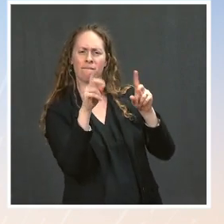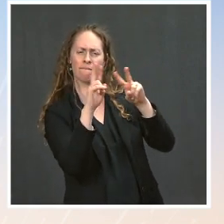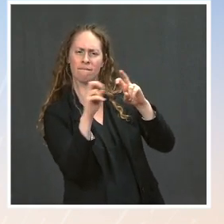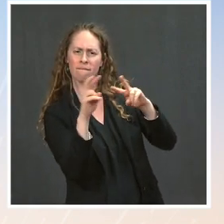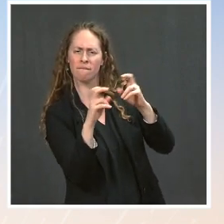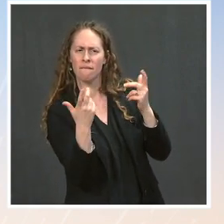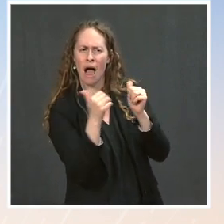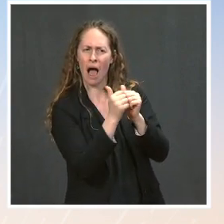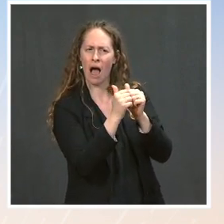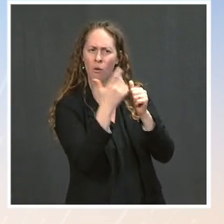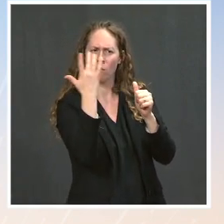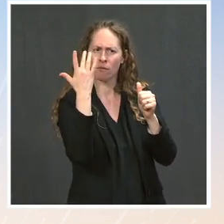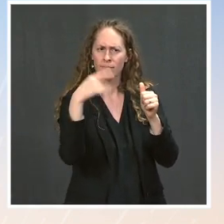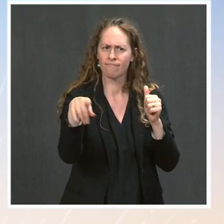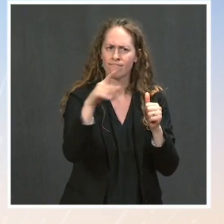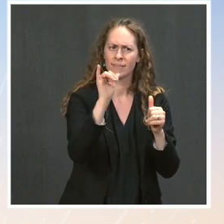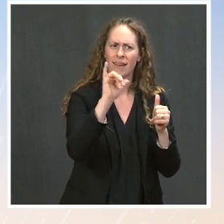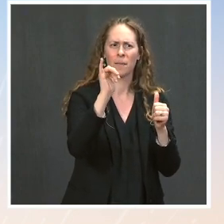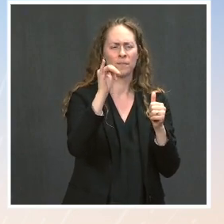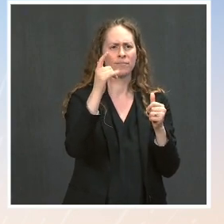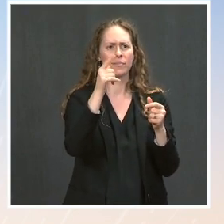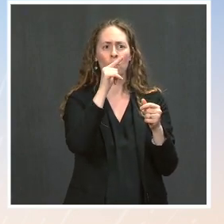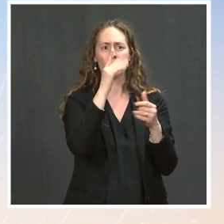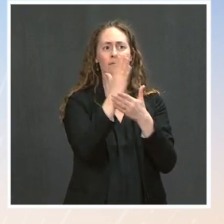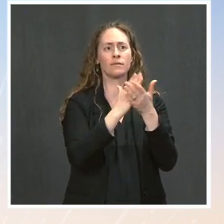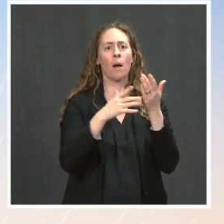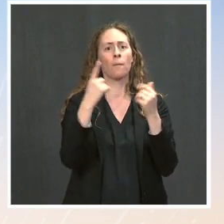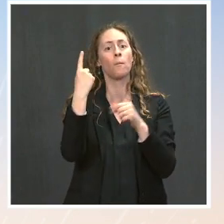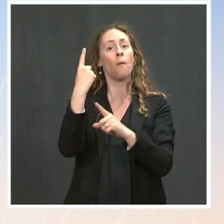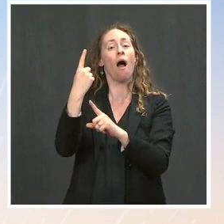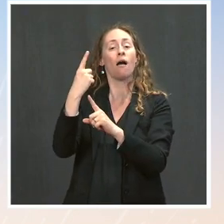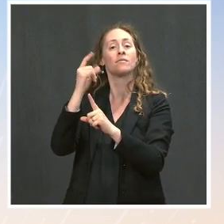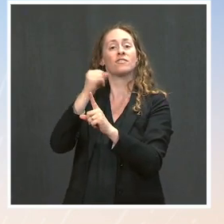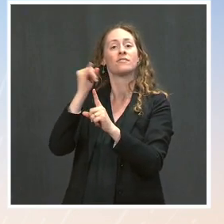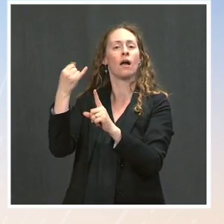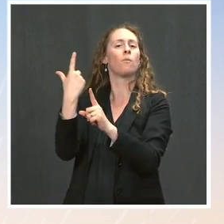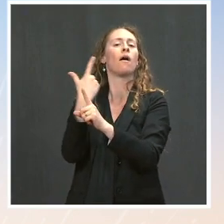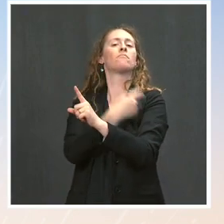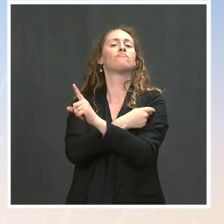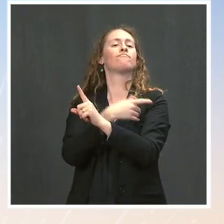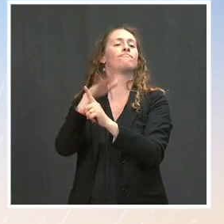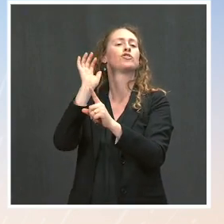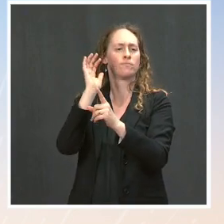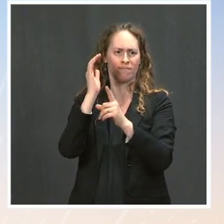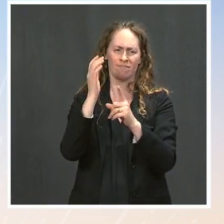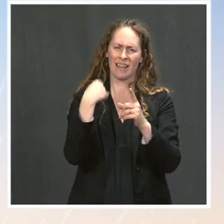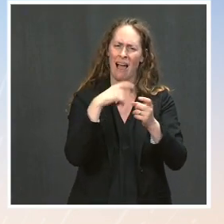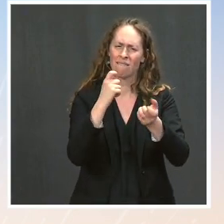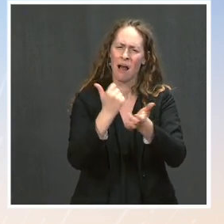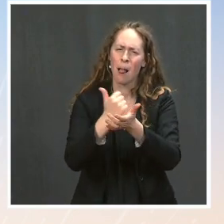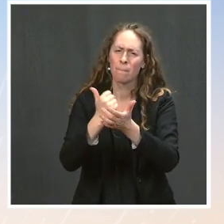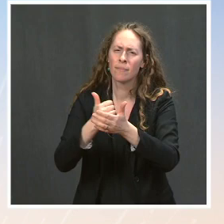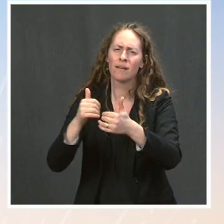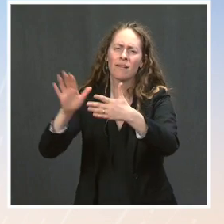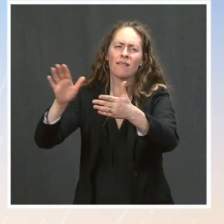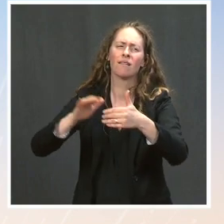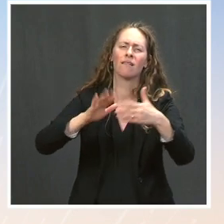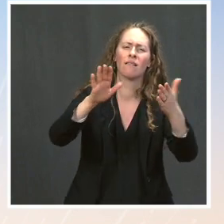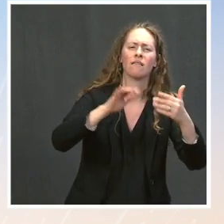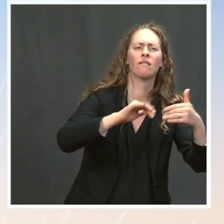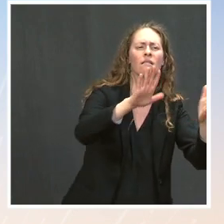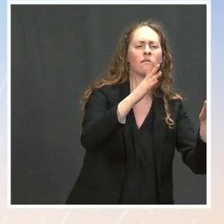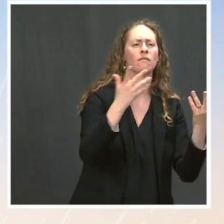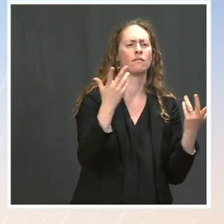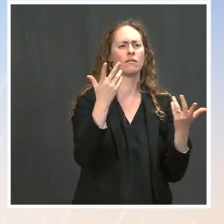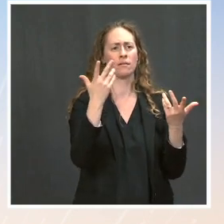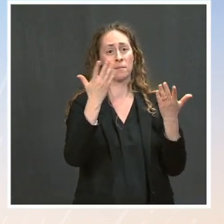haven't even taken their first dose or their only dose if they're doing Johnson & Johnson, to help address, including ensuring that we have more mobile sites, that